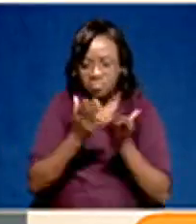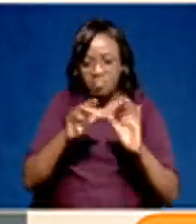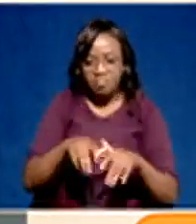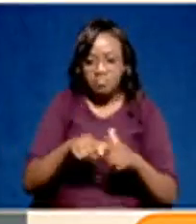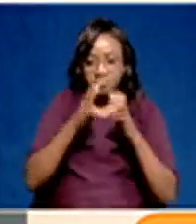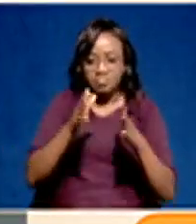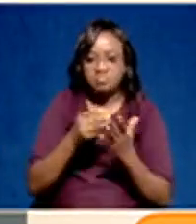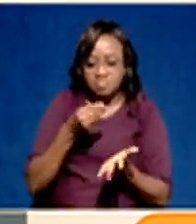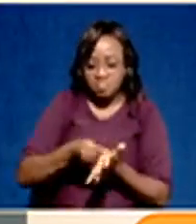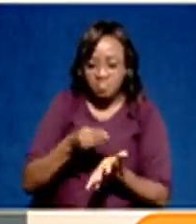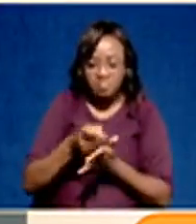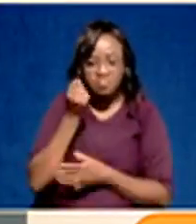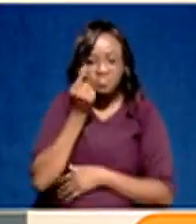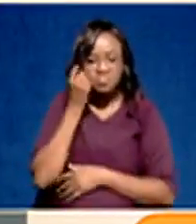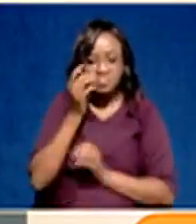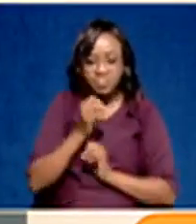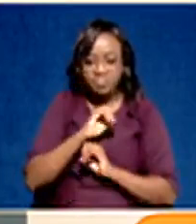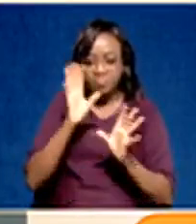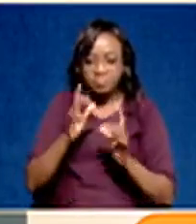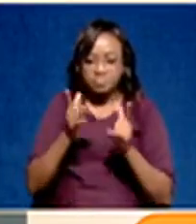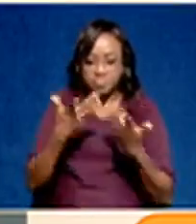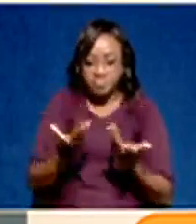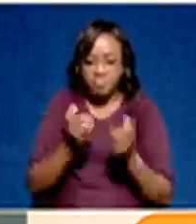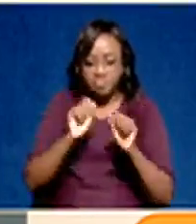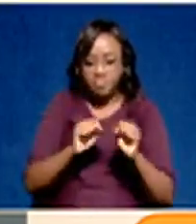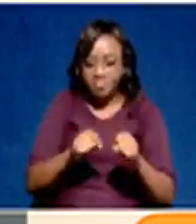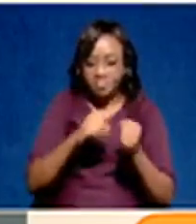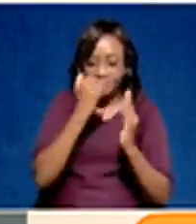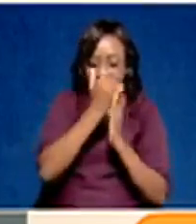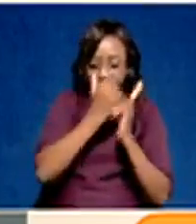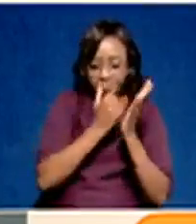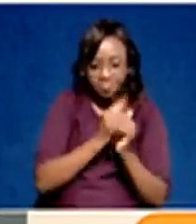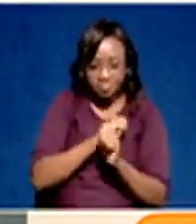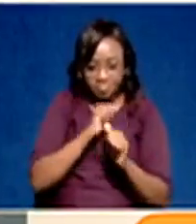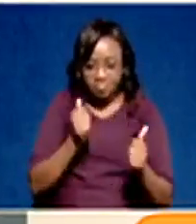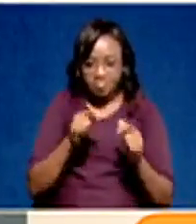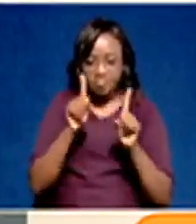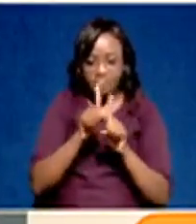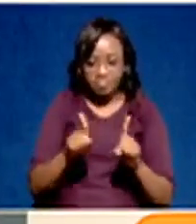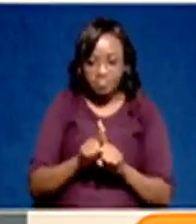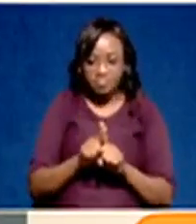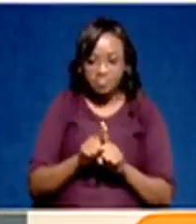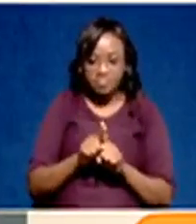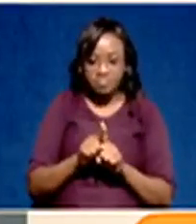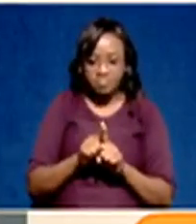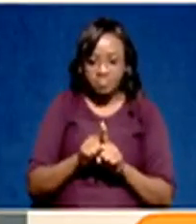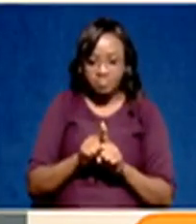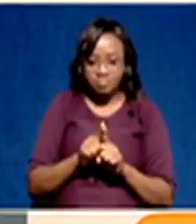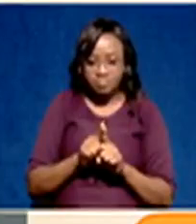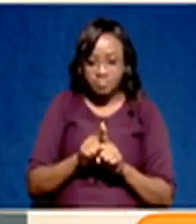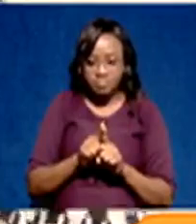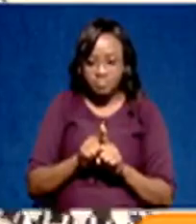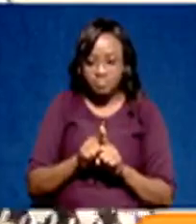on financial literacy, how they can like make a season calendar, and also how they can store their reduced